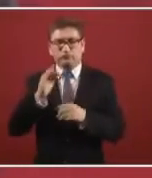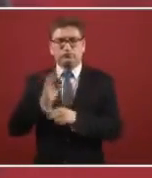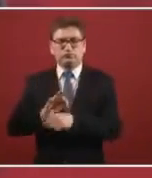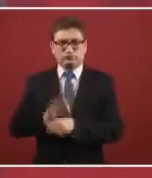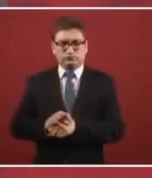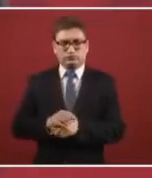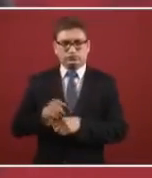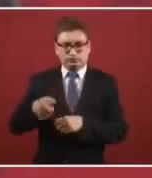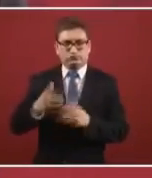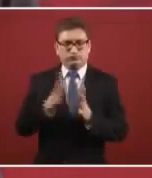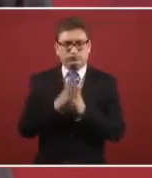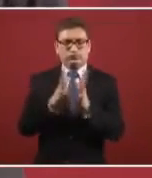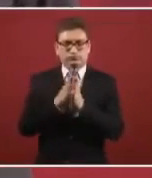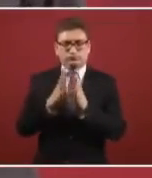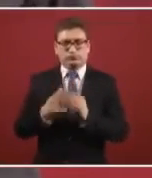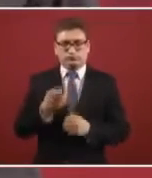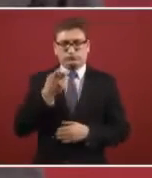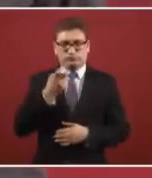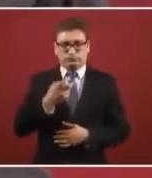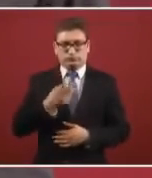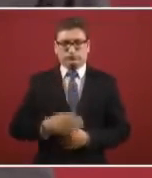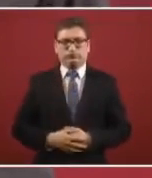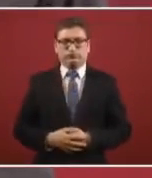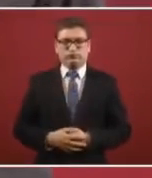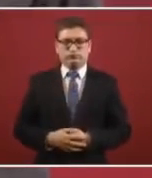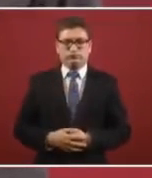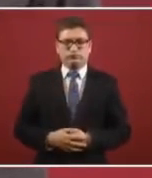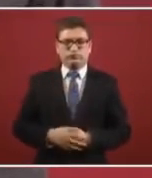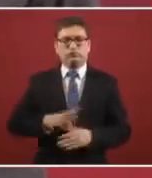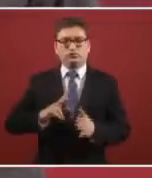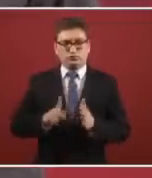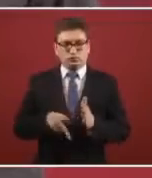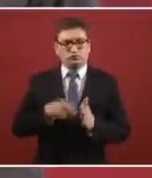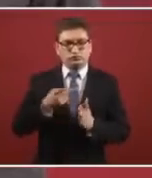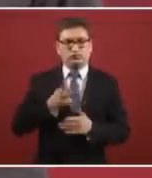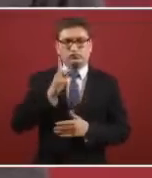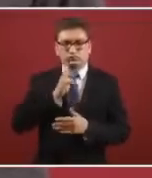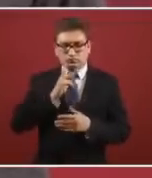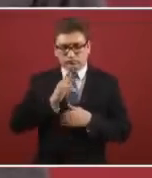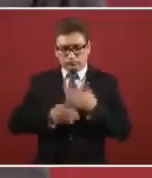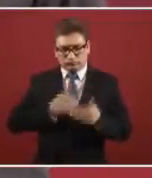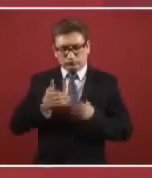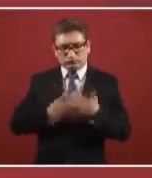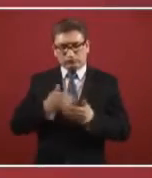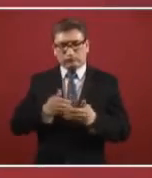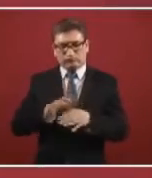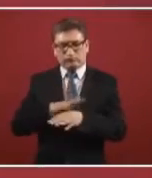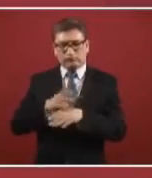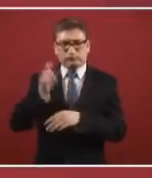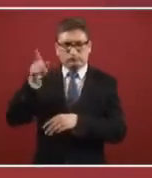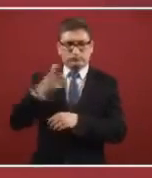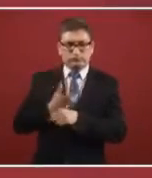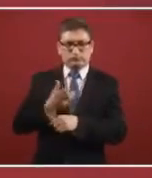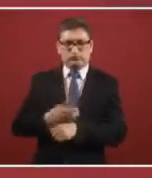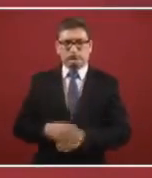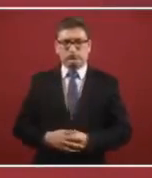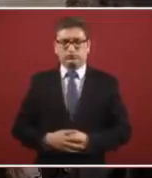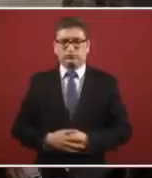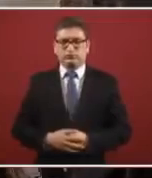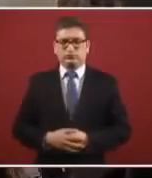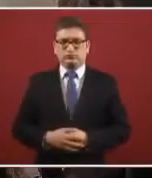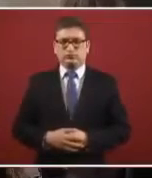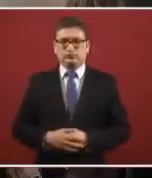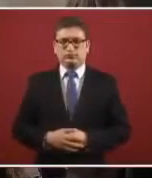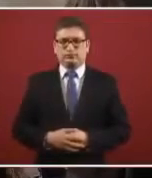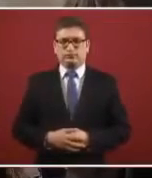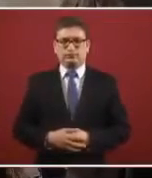participating as protected groups and they're being protected in